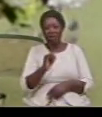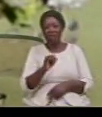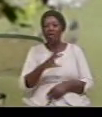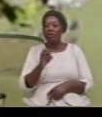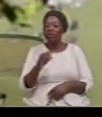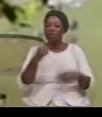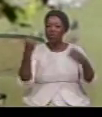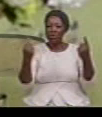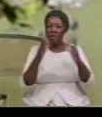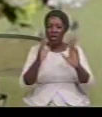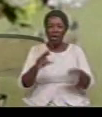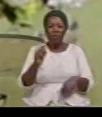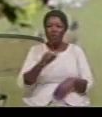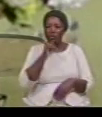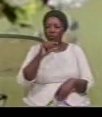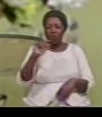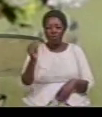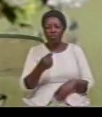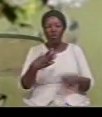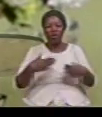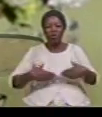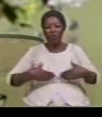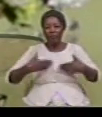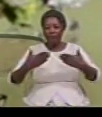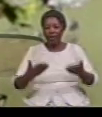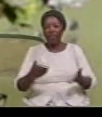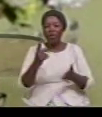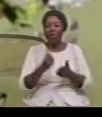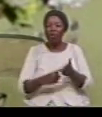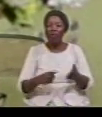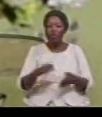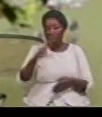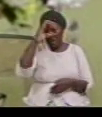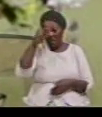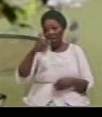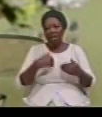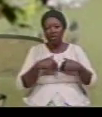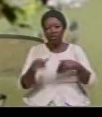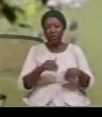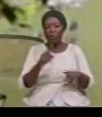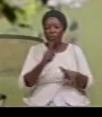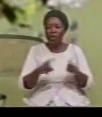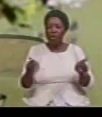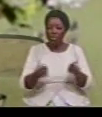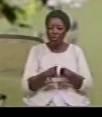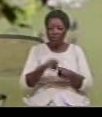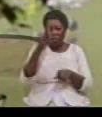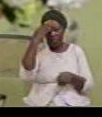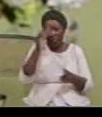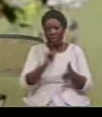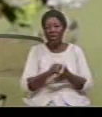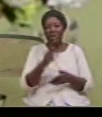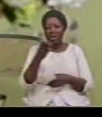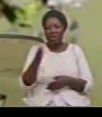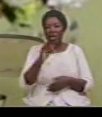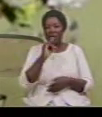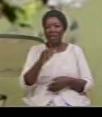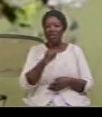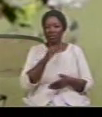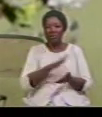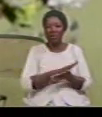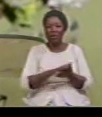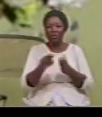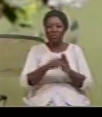confess what he had done, but also admit that there is no righteousness in him. In Psalm